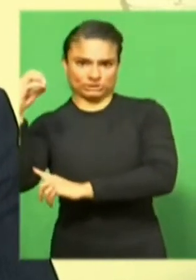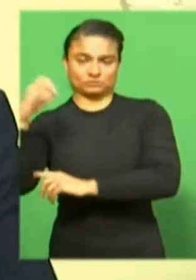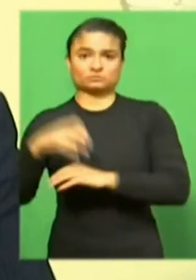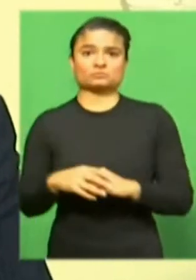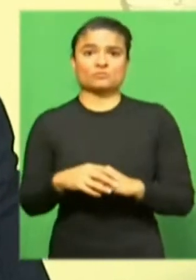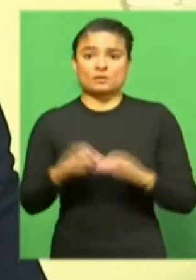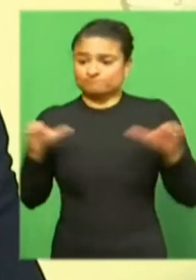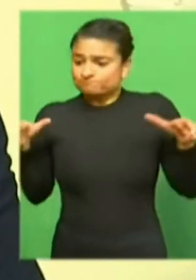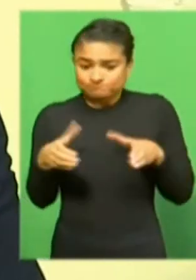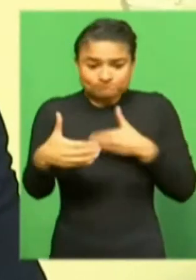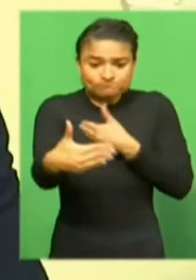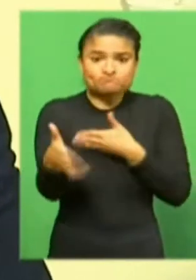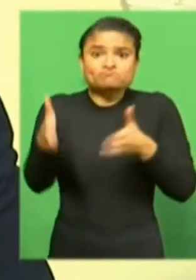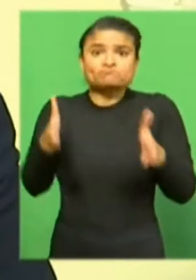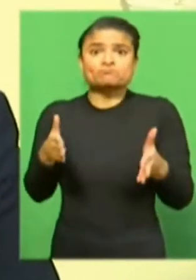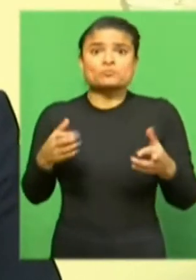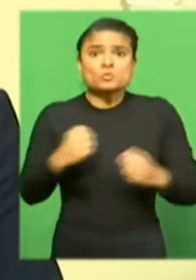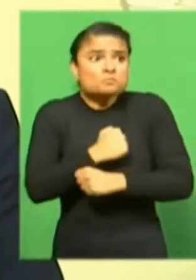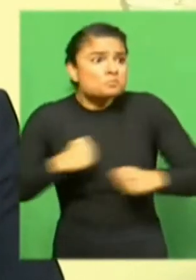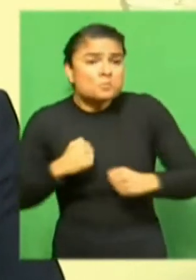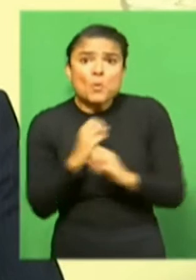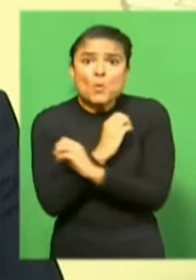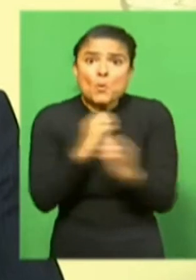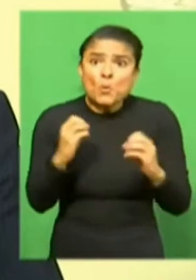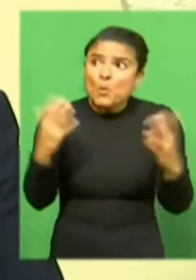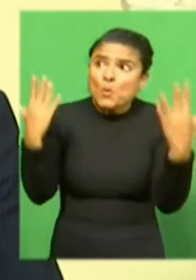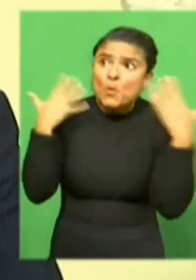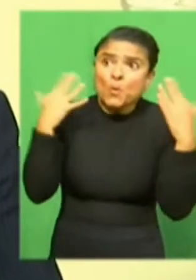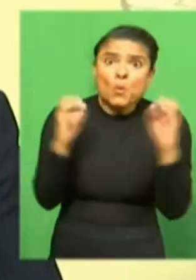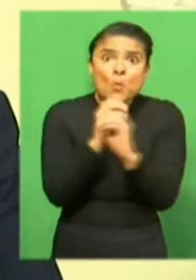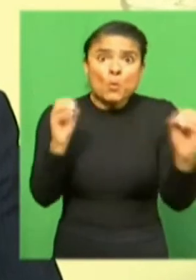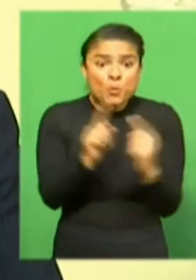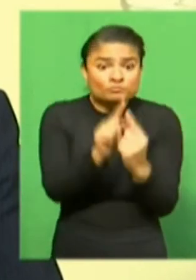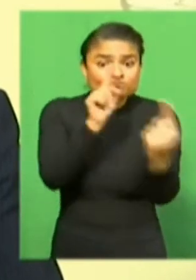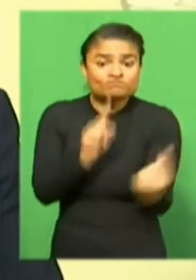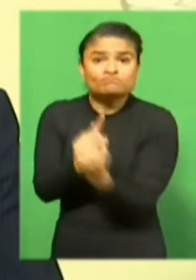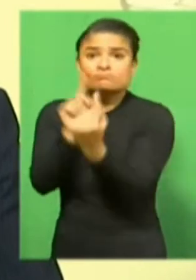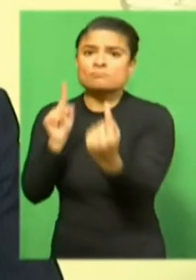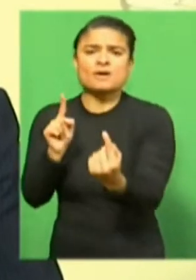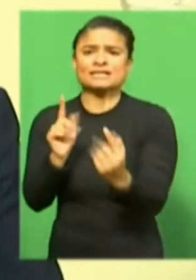no more than 50% of the capacity of the venue may be utilized.